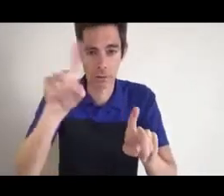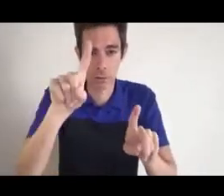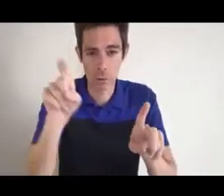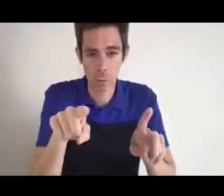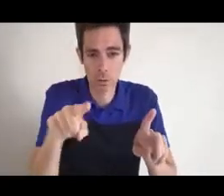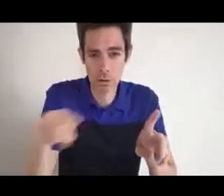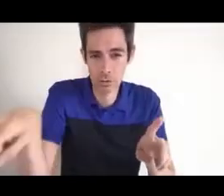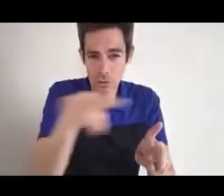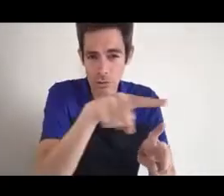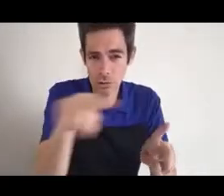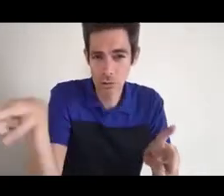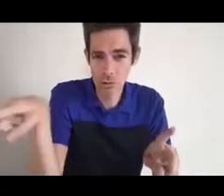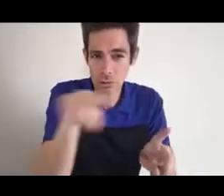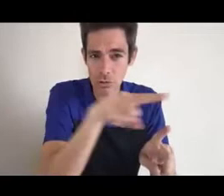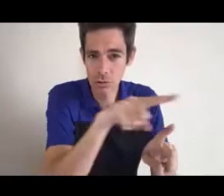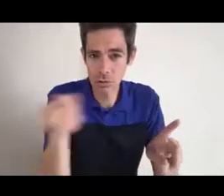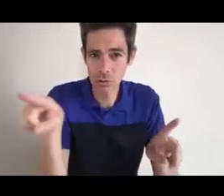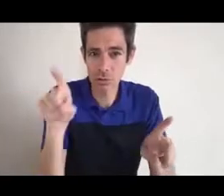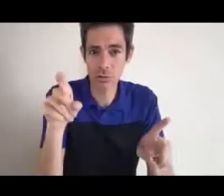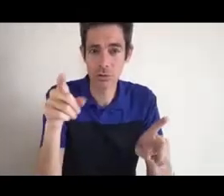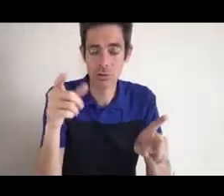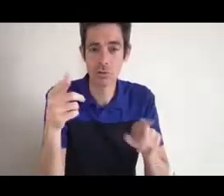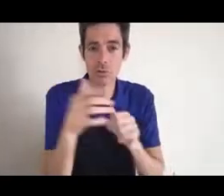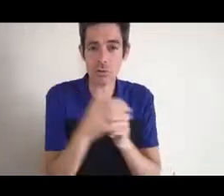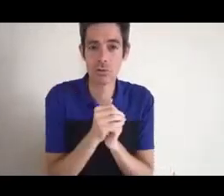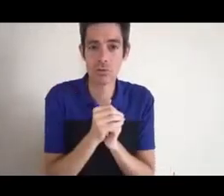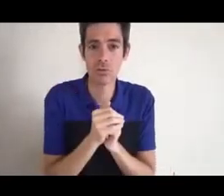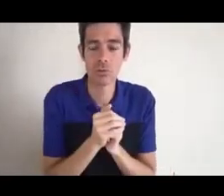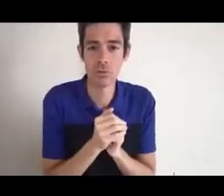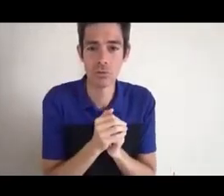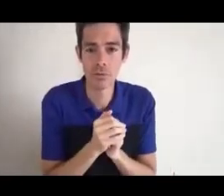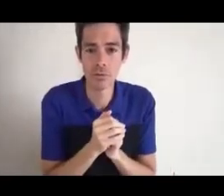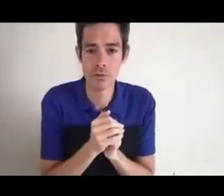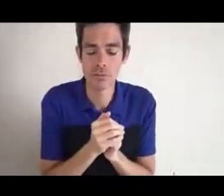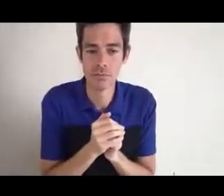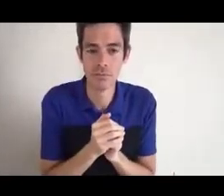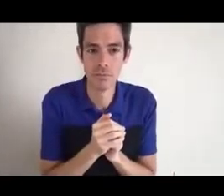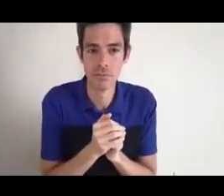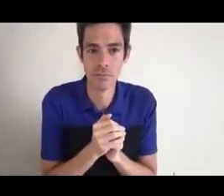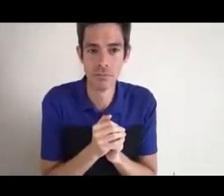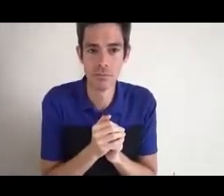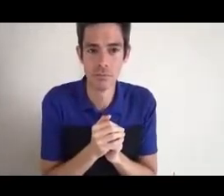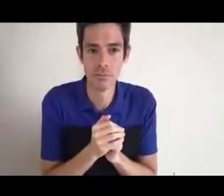I think I want to hold on and make sure that everybody is okay and there's no questions.